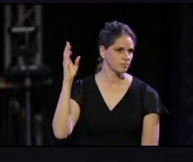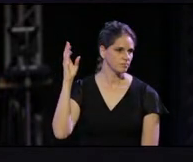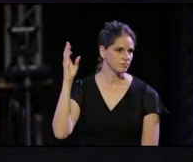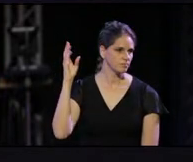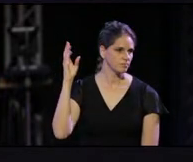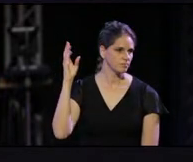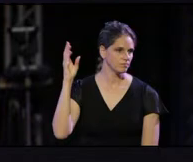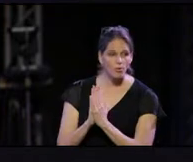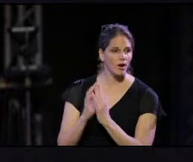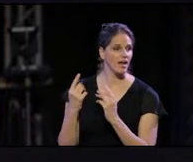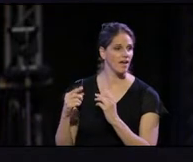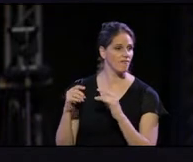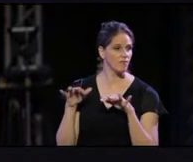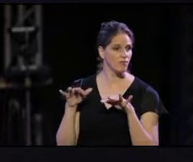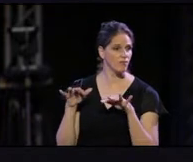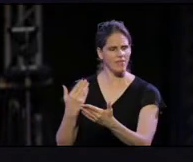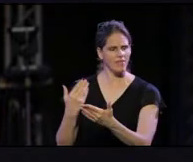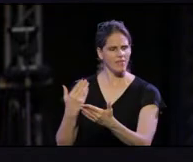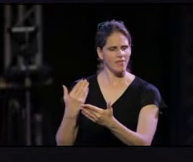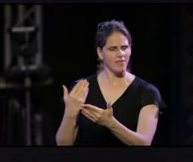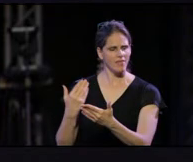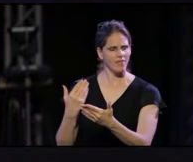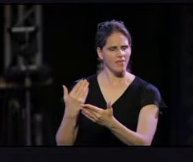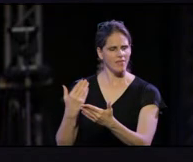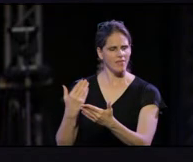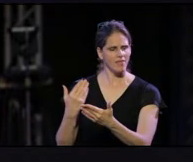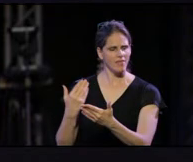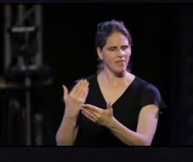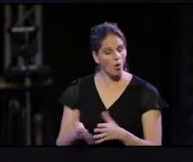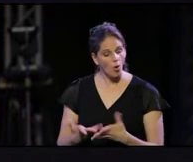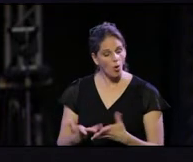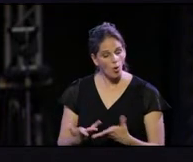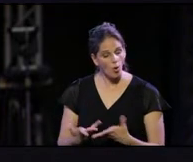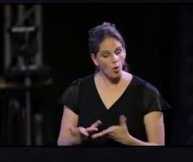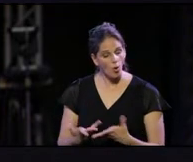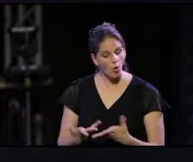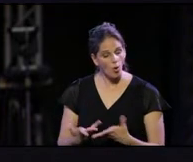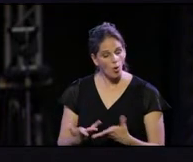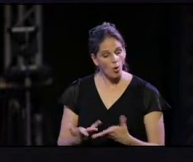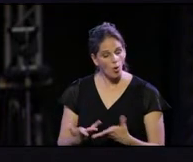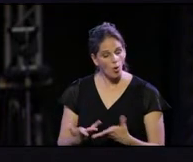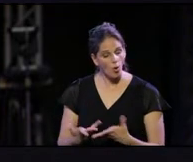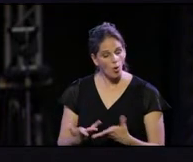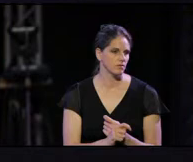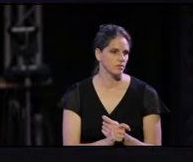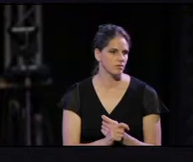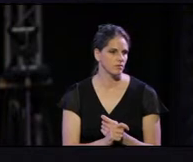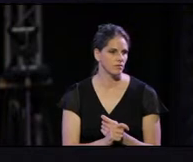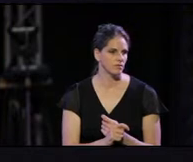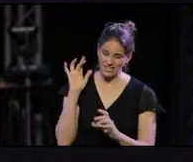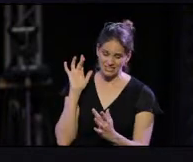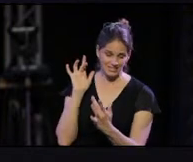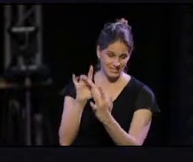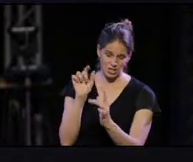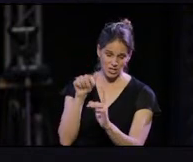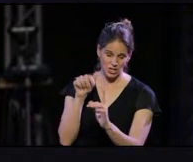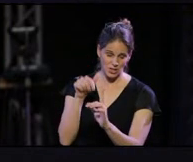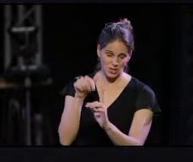they were able to have arguments with, to step out of jail when they were in prison. Their lives had been transformed, discovered.